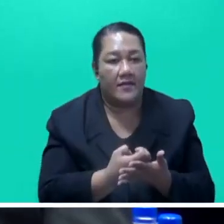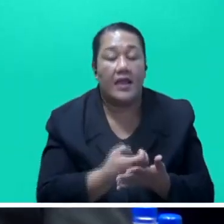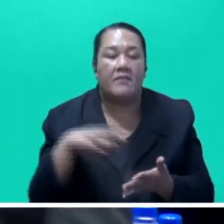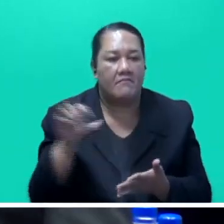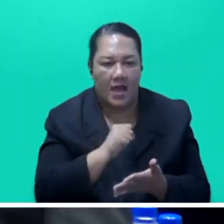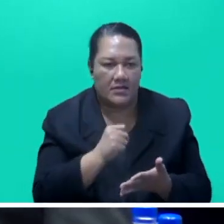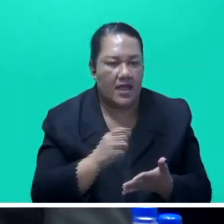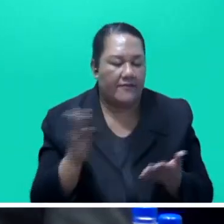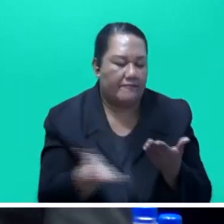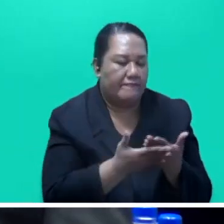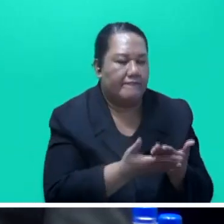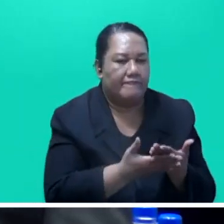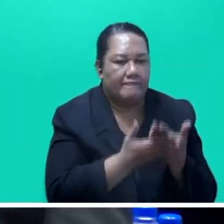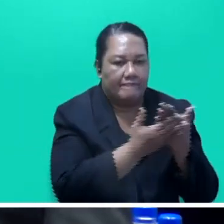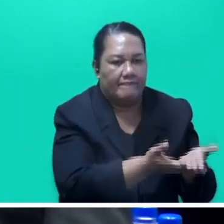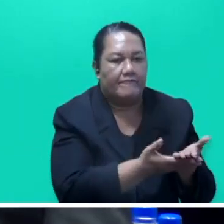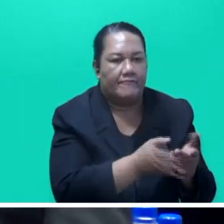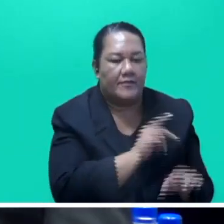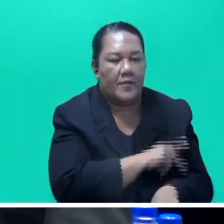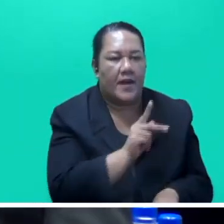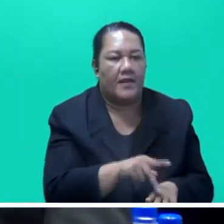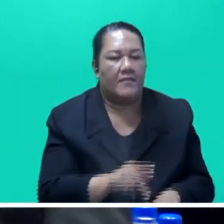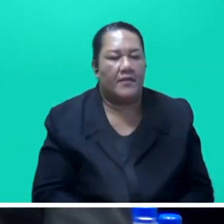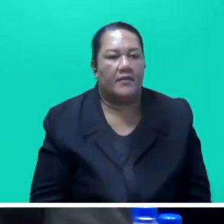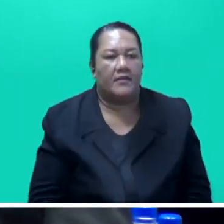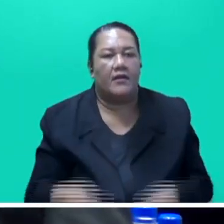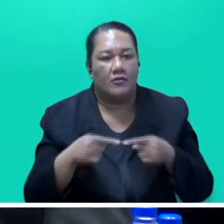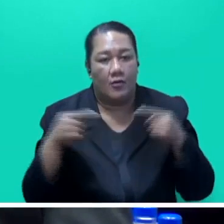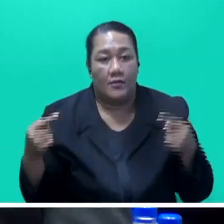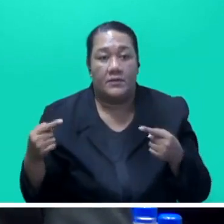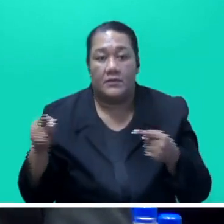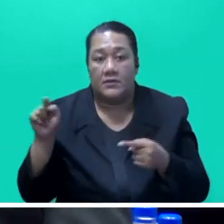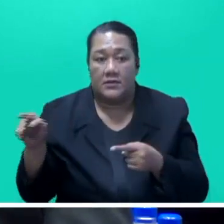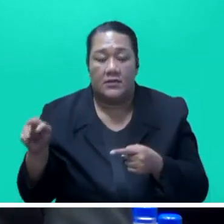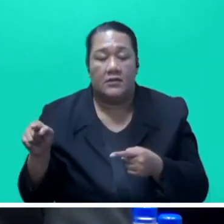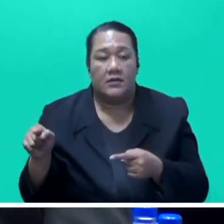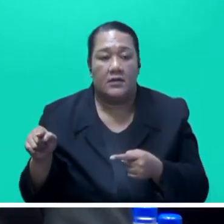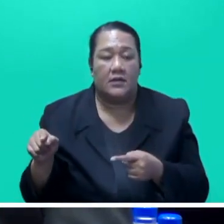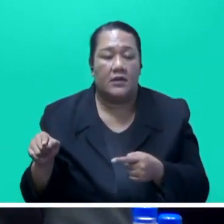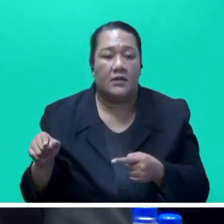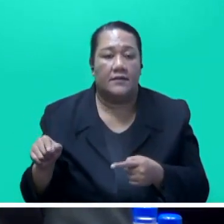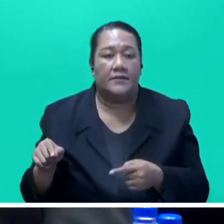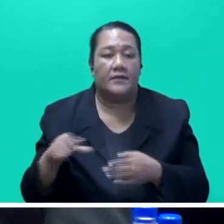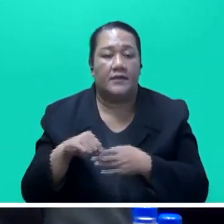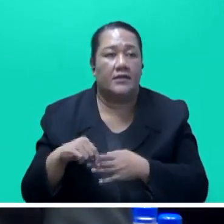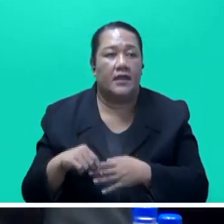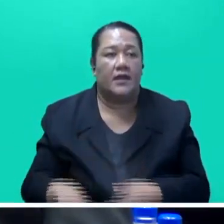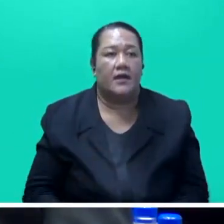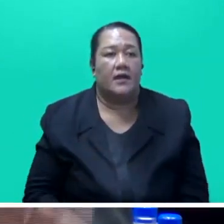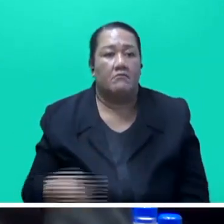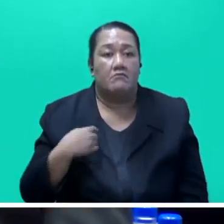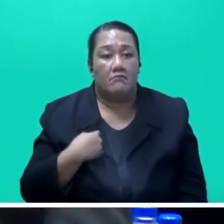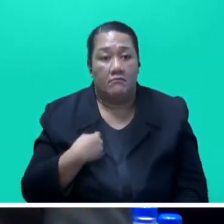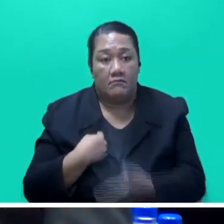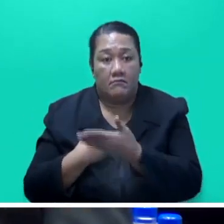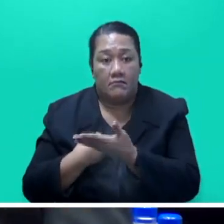Parliament. I know the Honourable Leader of the Opposition. I was actually quite amazed that he